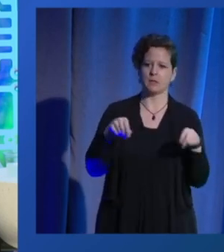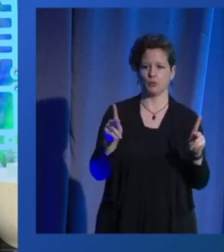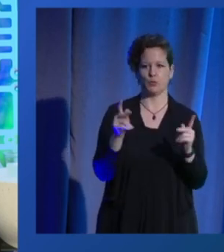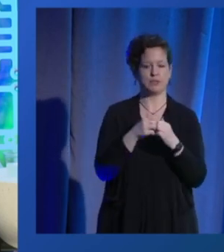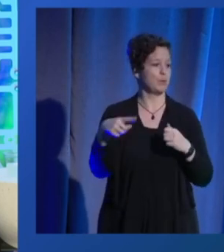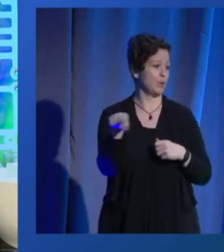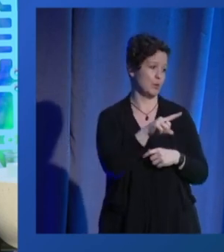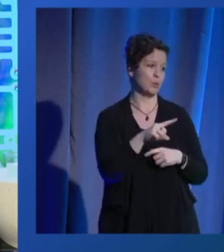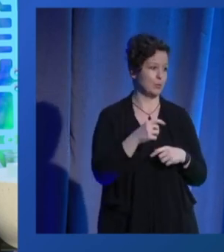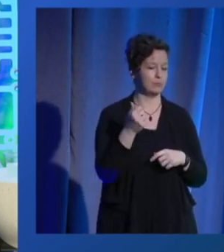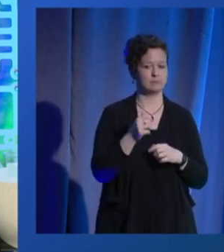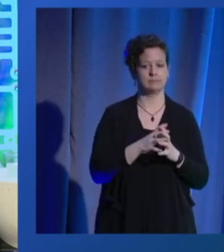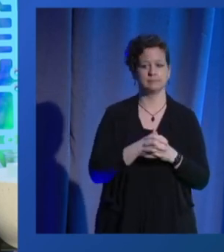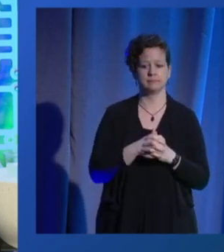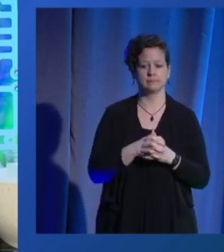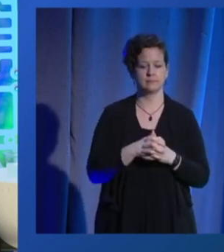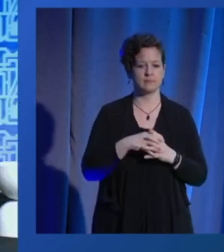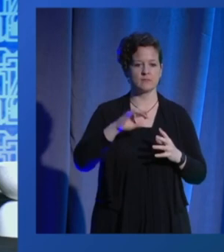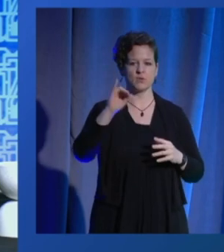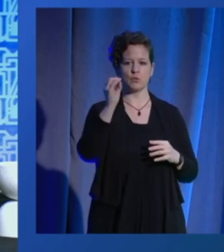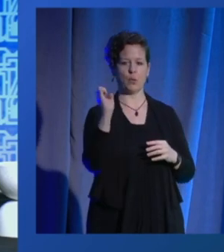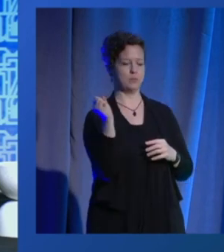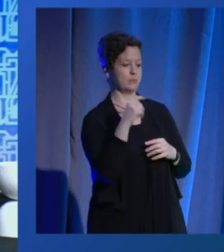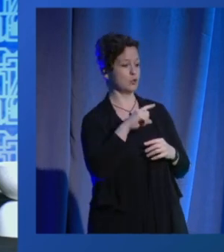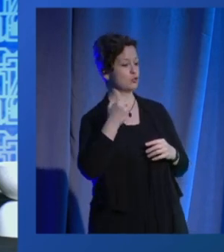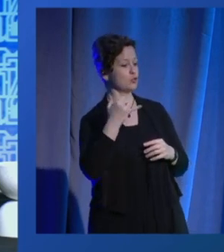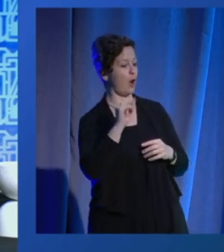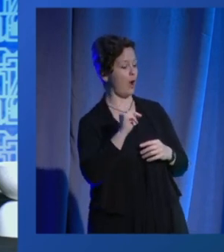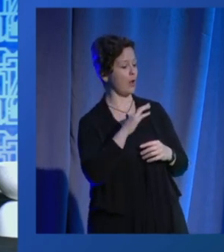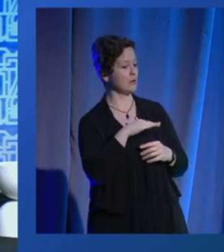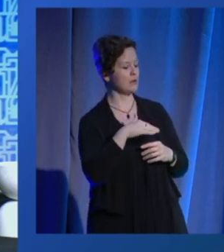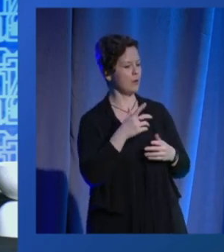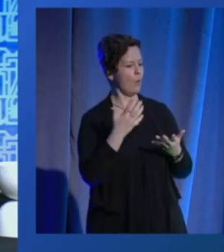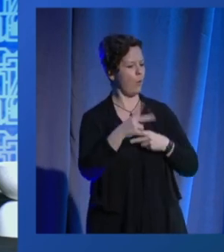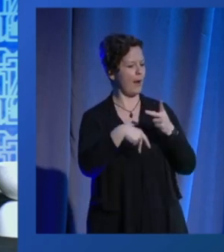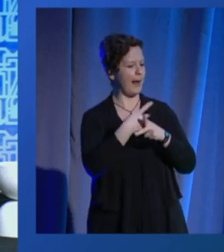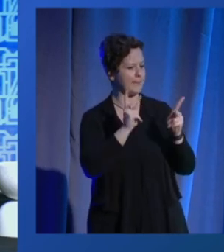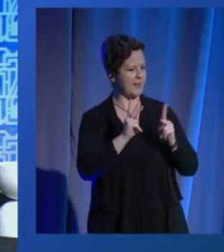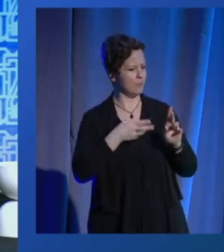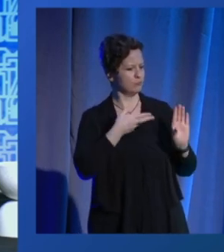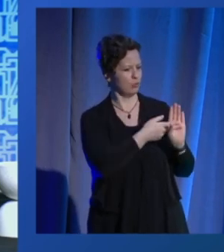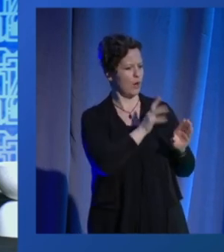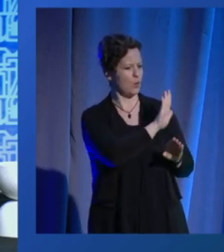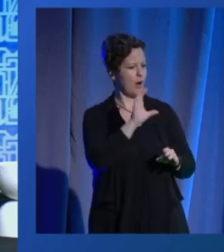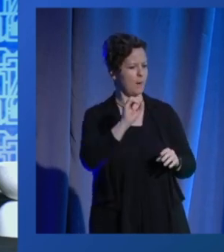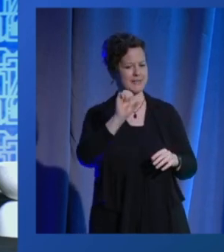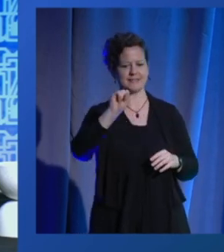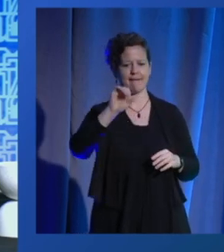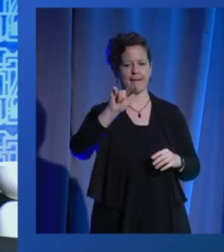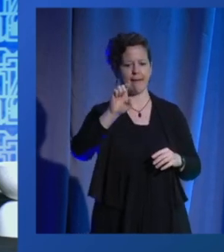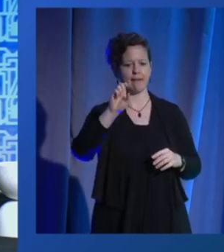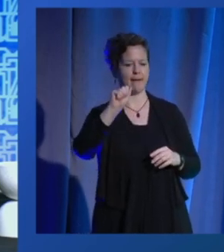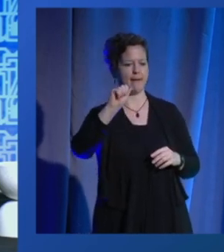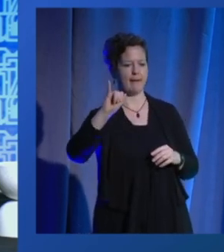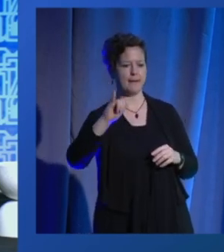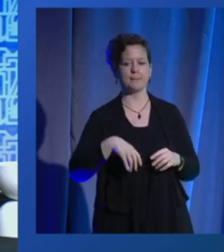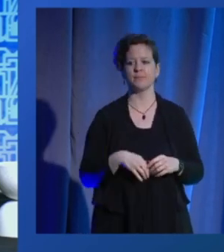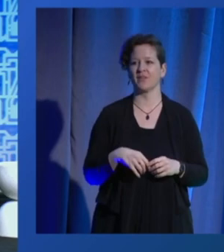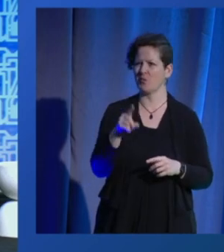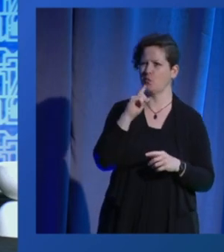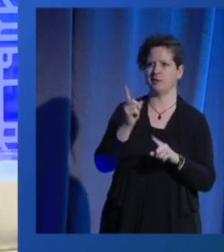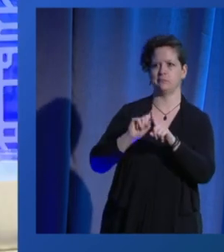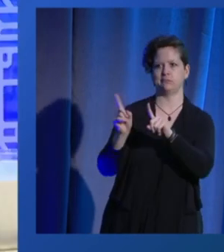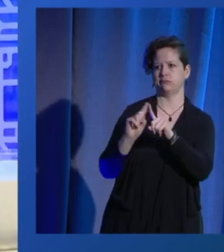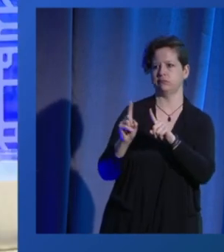you John what sort of uh folks are uh coming to work for you at scale AI uh really everyone from